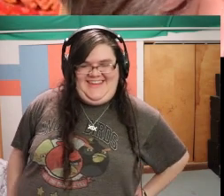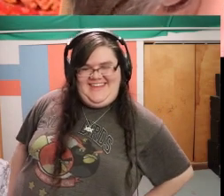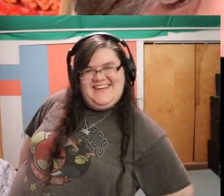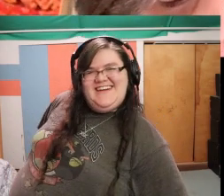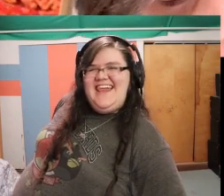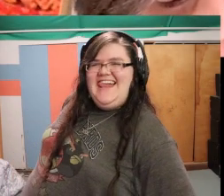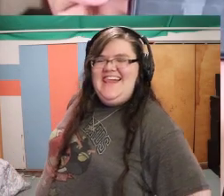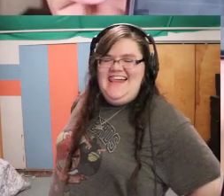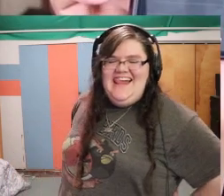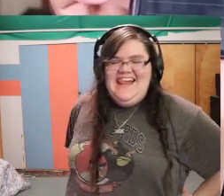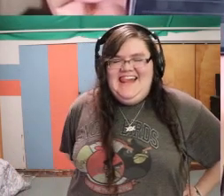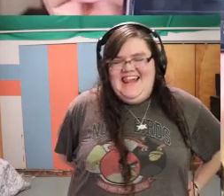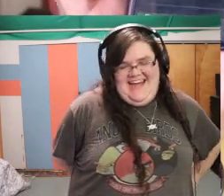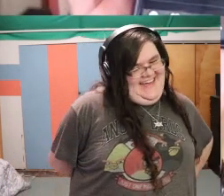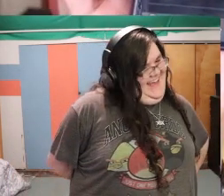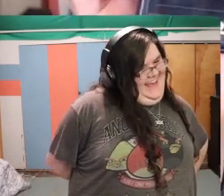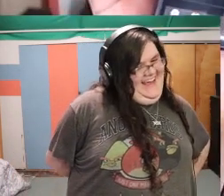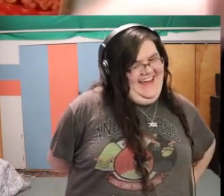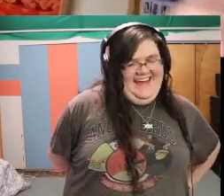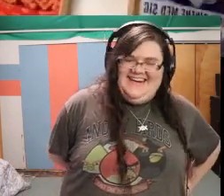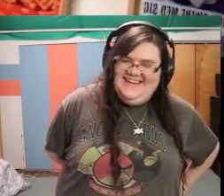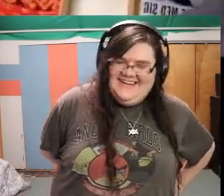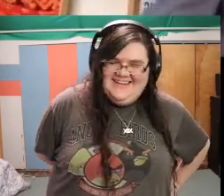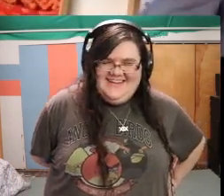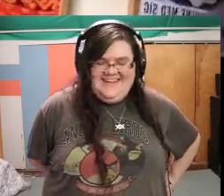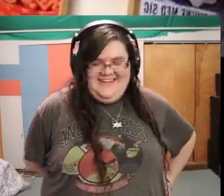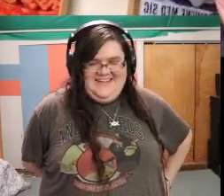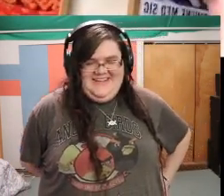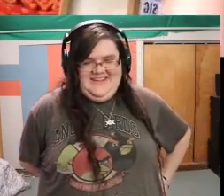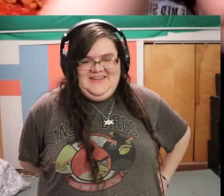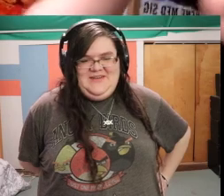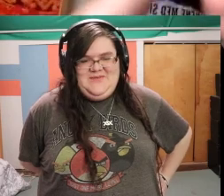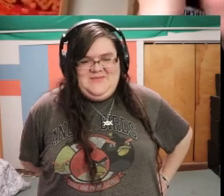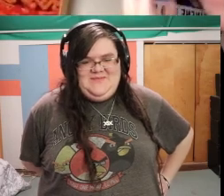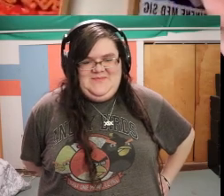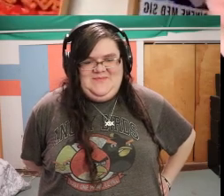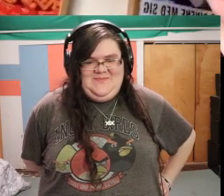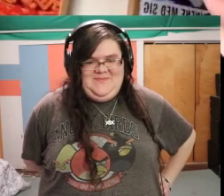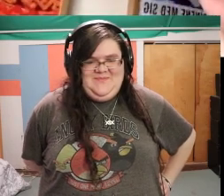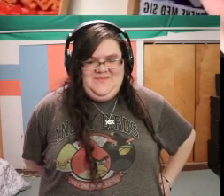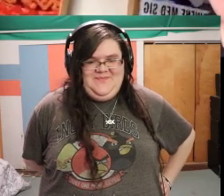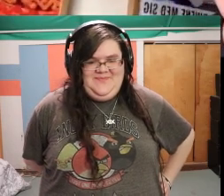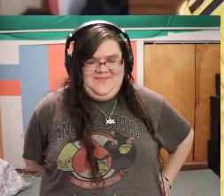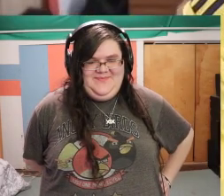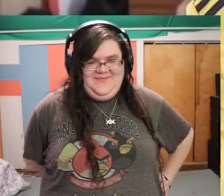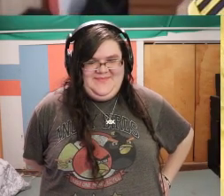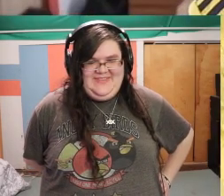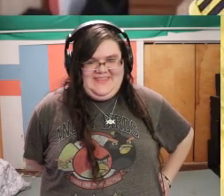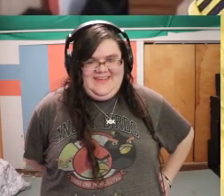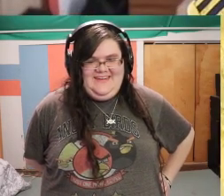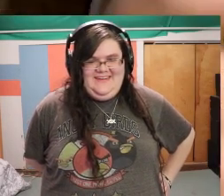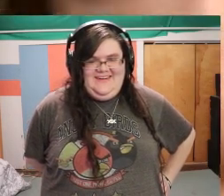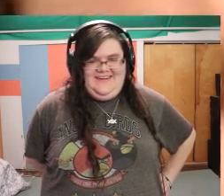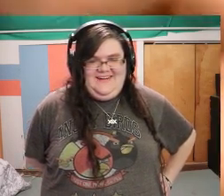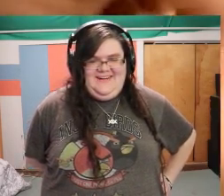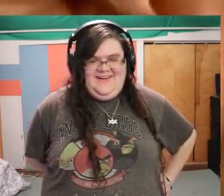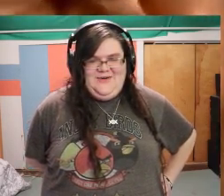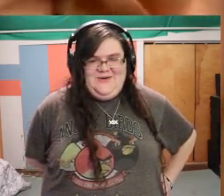I don't know about this one. You got 10 seconds, bro. All right, done. Okay. All right, let me